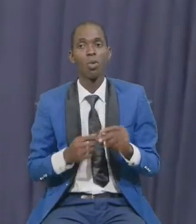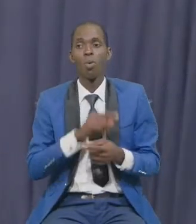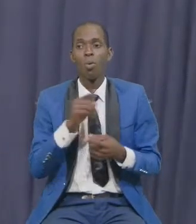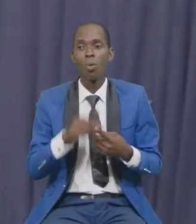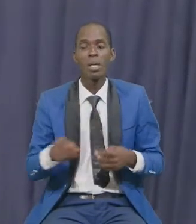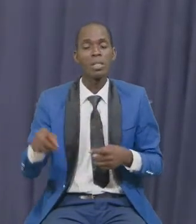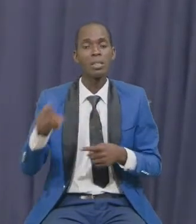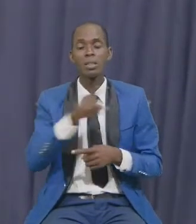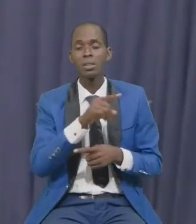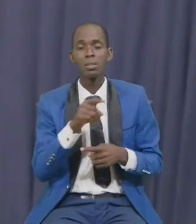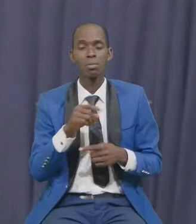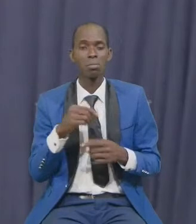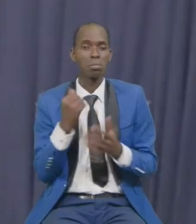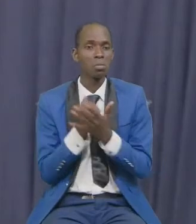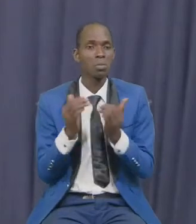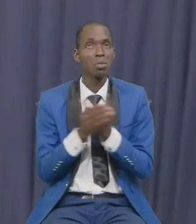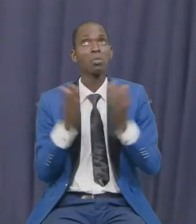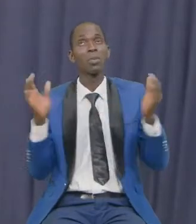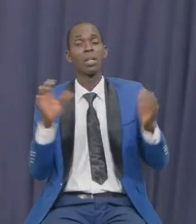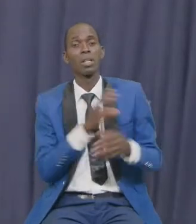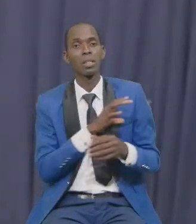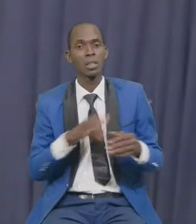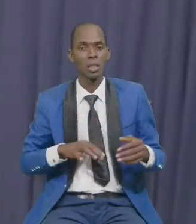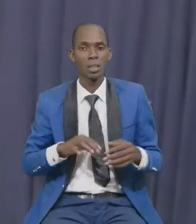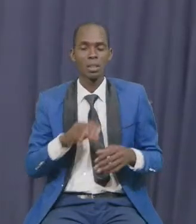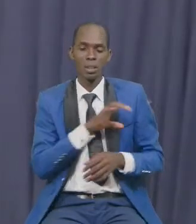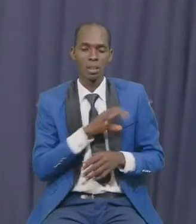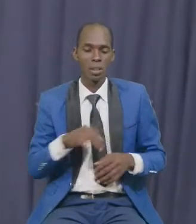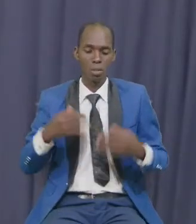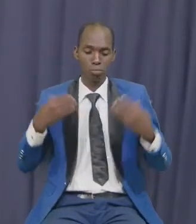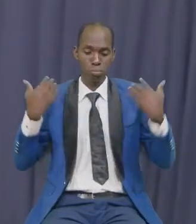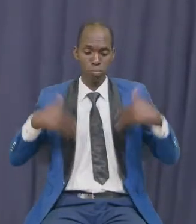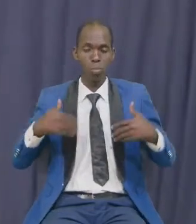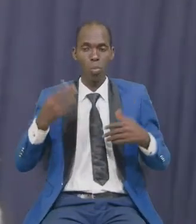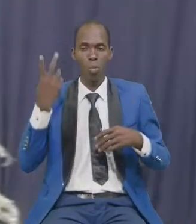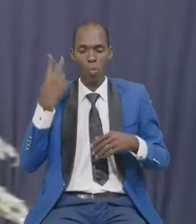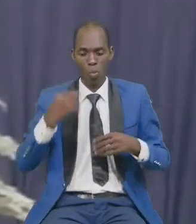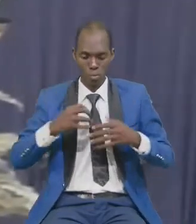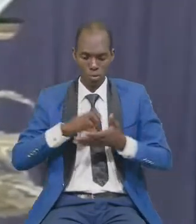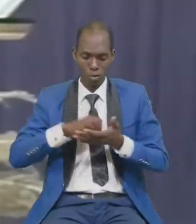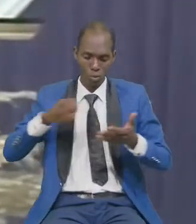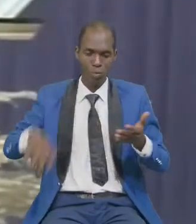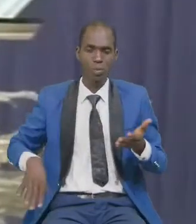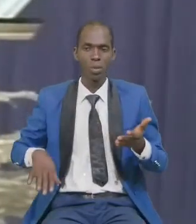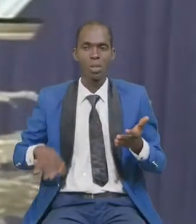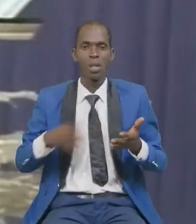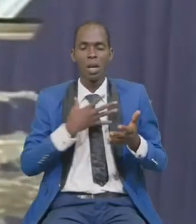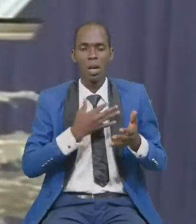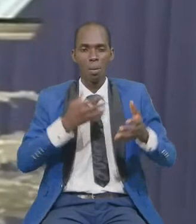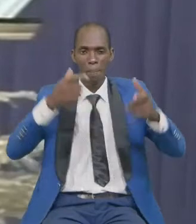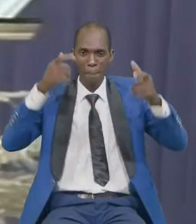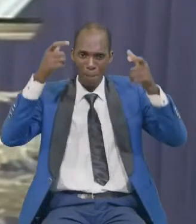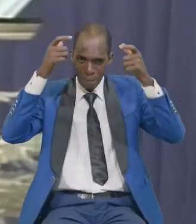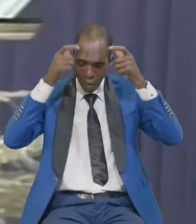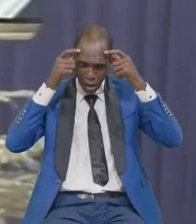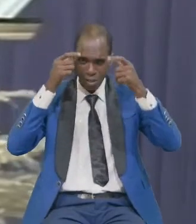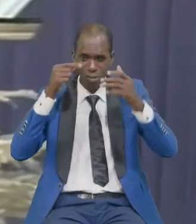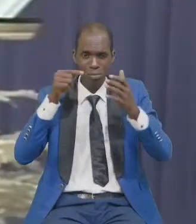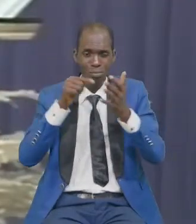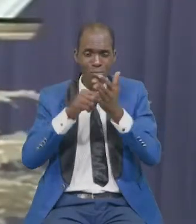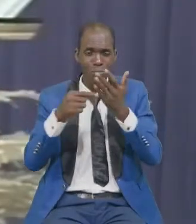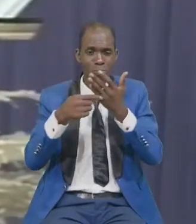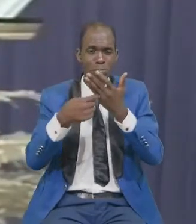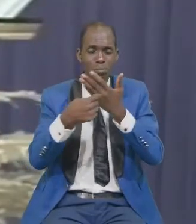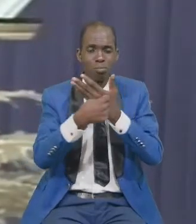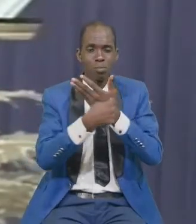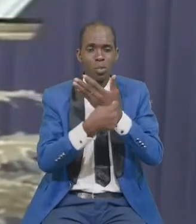Jesus Christ, they removed his clothes. They put a crown of thorns on him. They